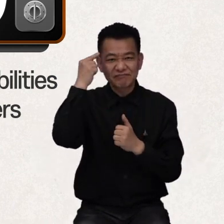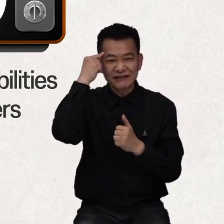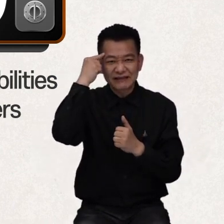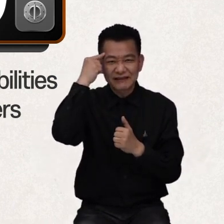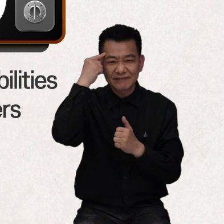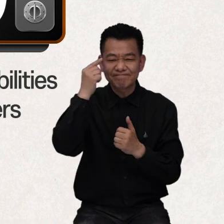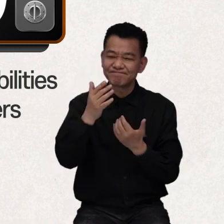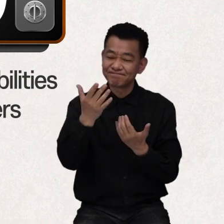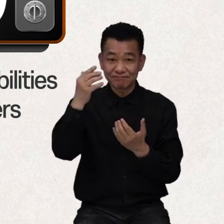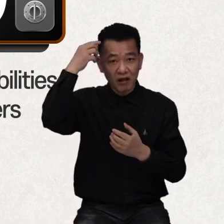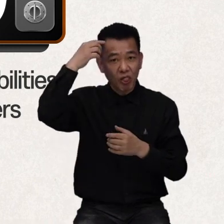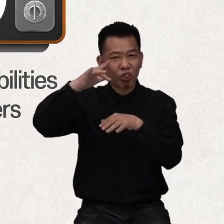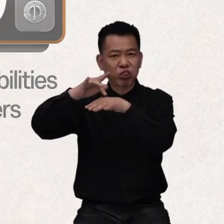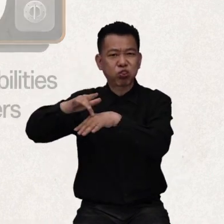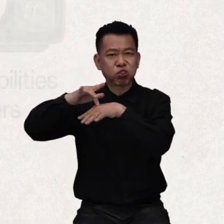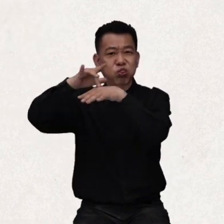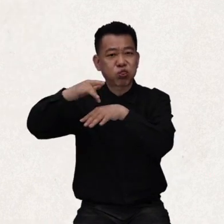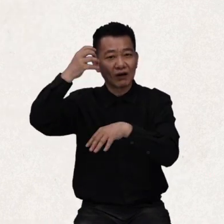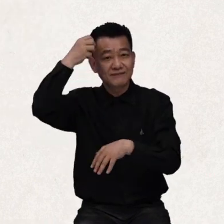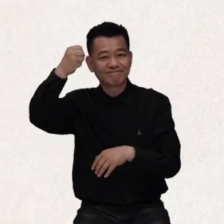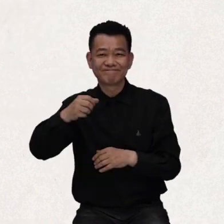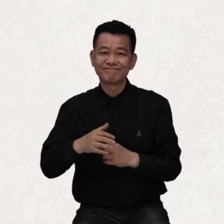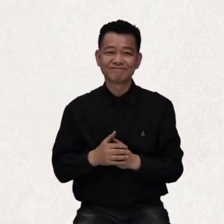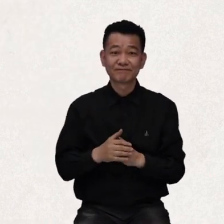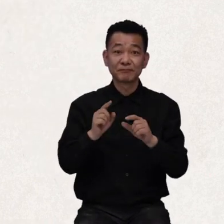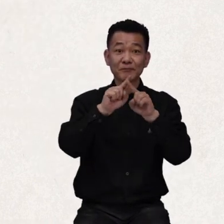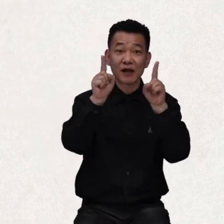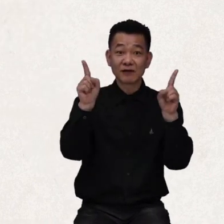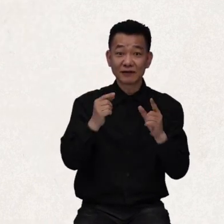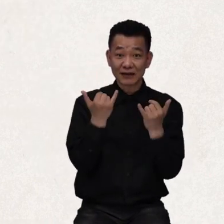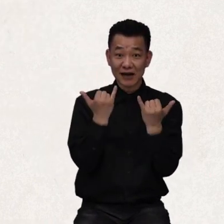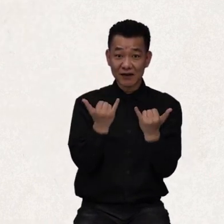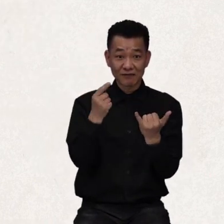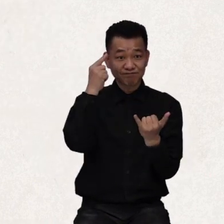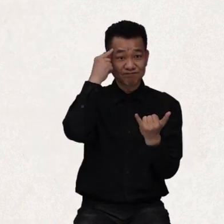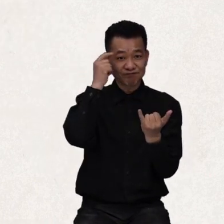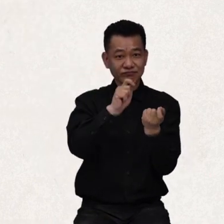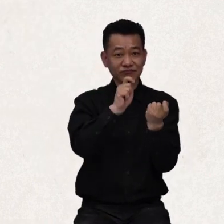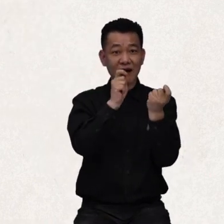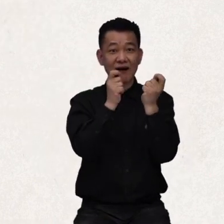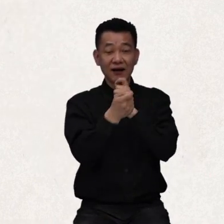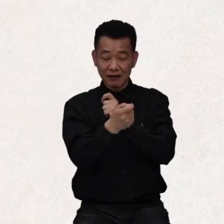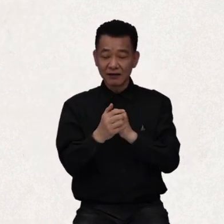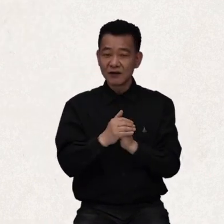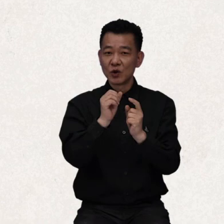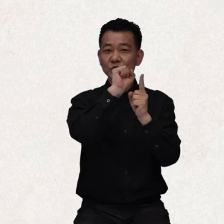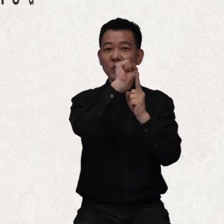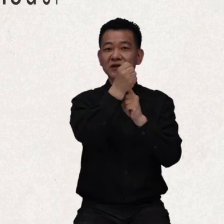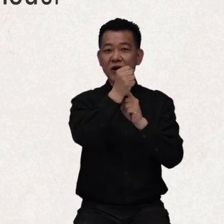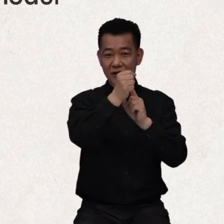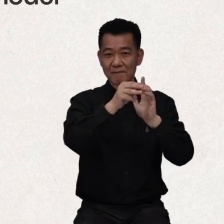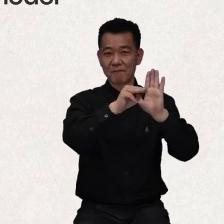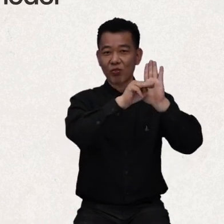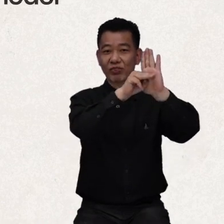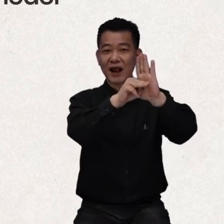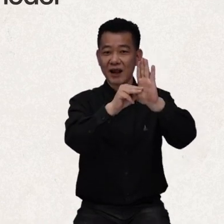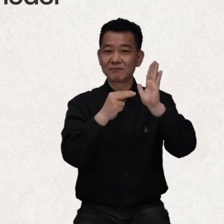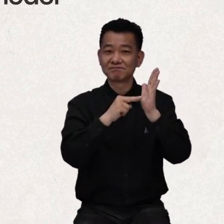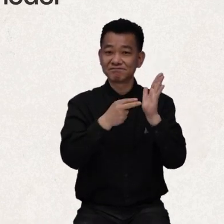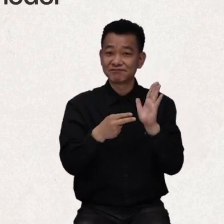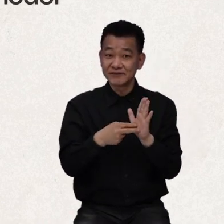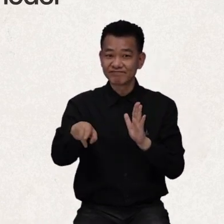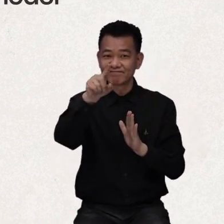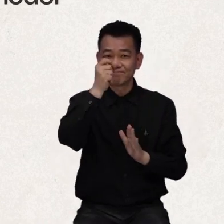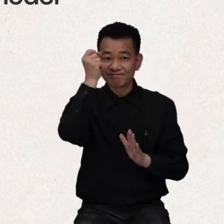physical and/or mental problem. However, we no longer stick to these perspectives and now understand disability